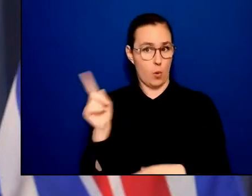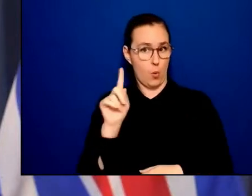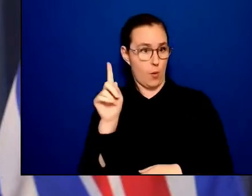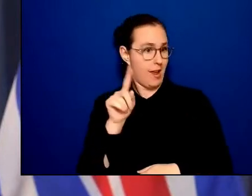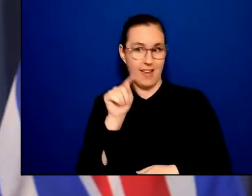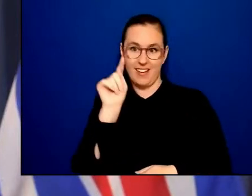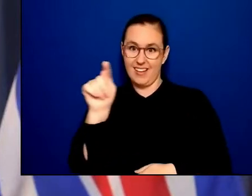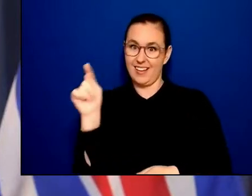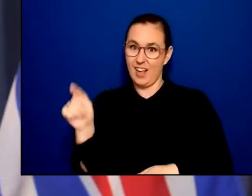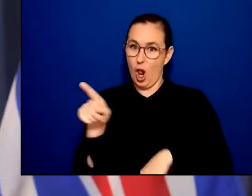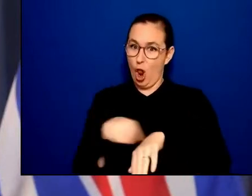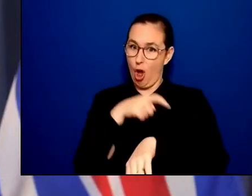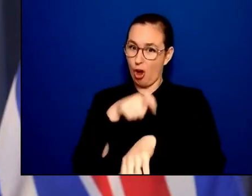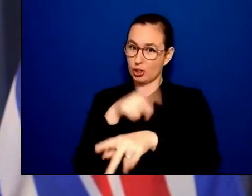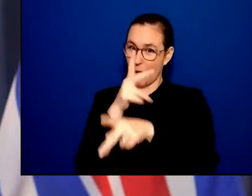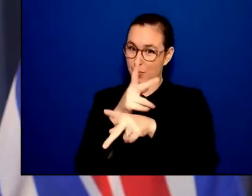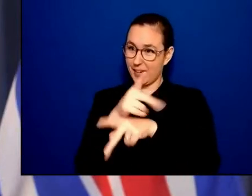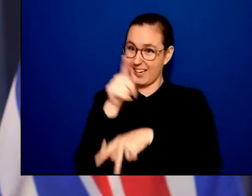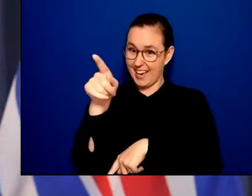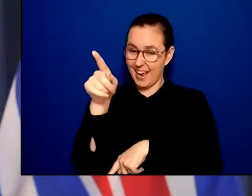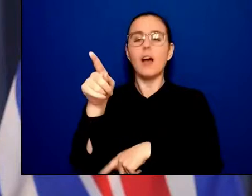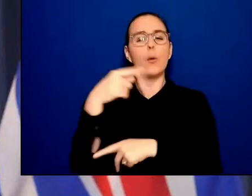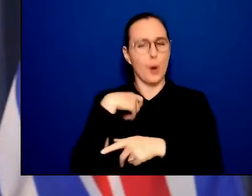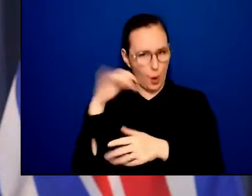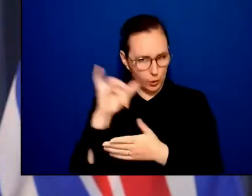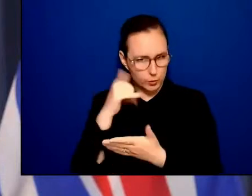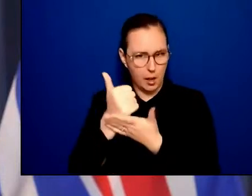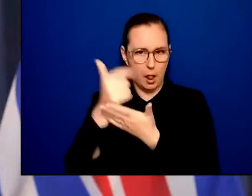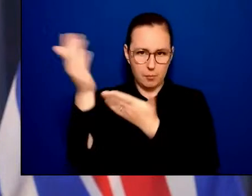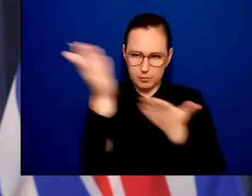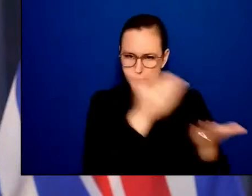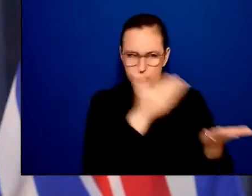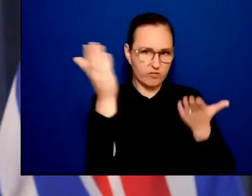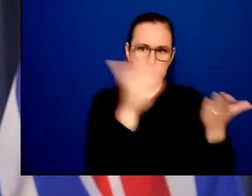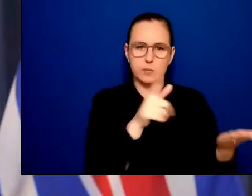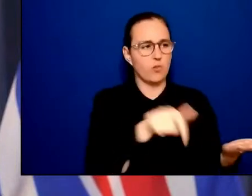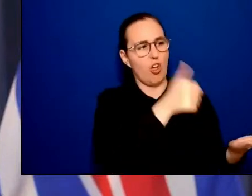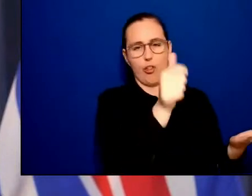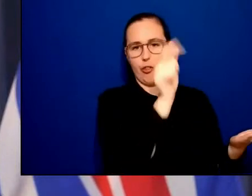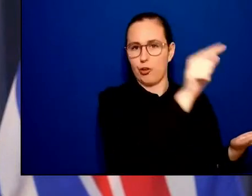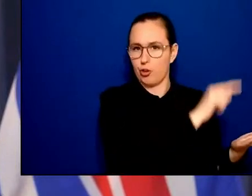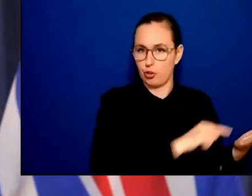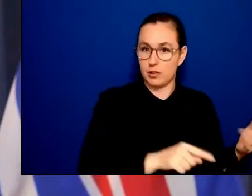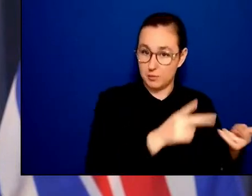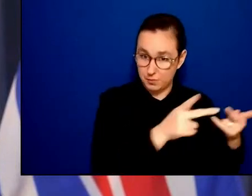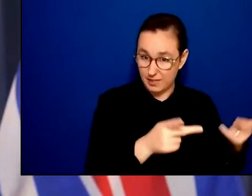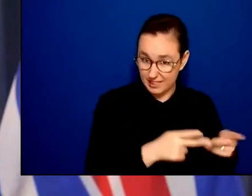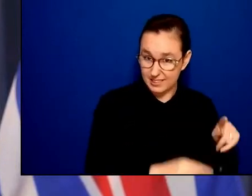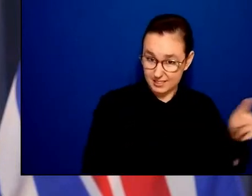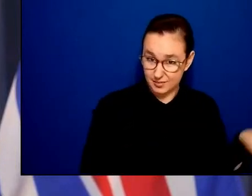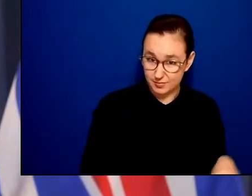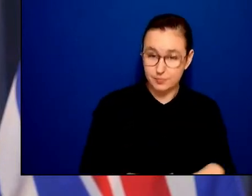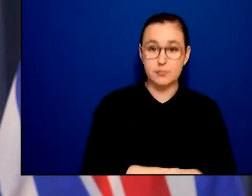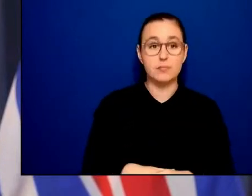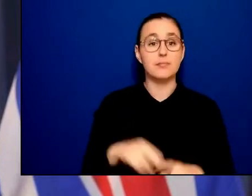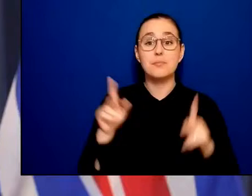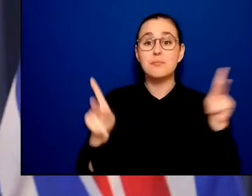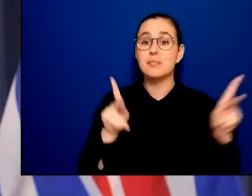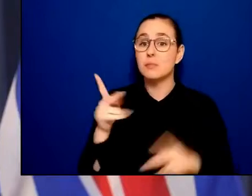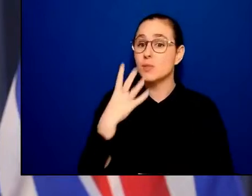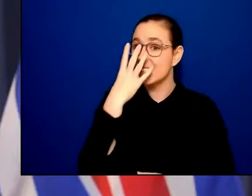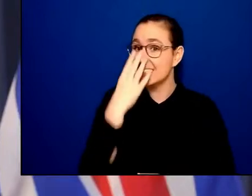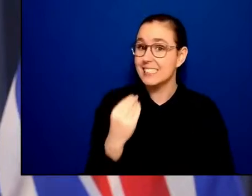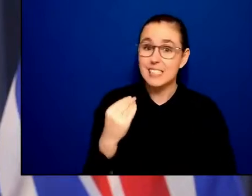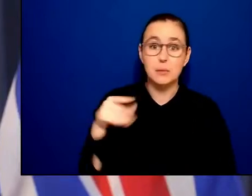about 1,100 evacuees with meals, and about 900 people have been sleeping at the church and the high school. And I want to thank